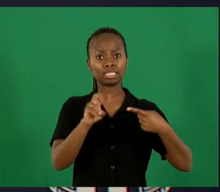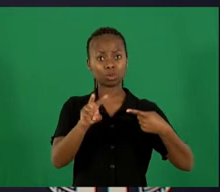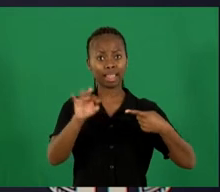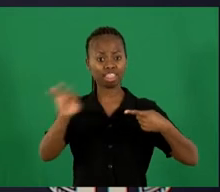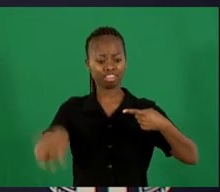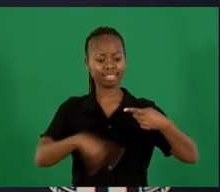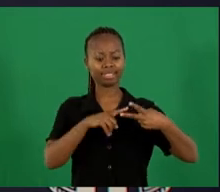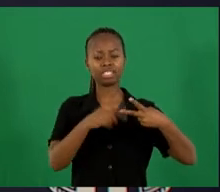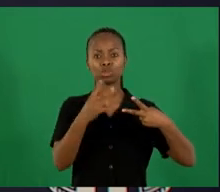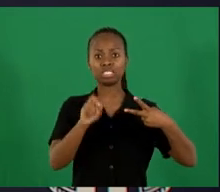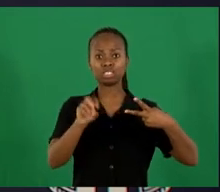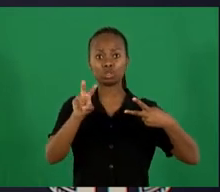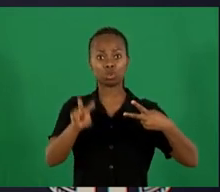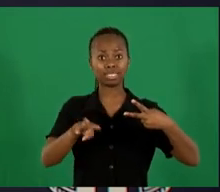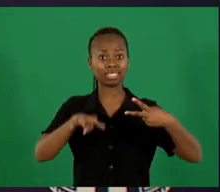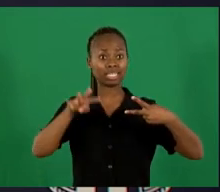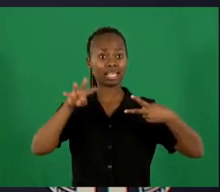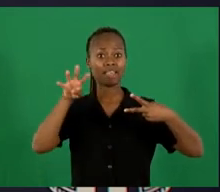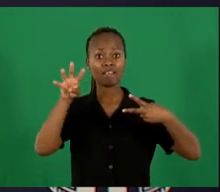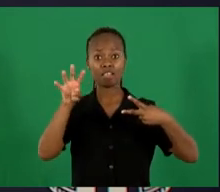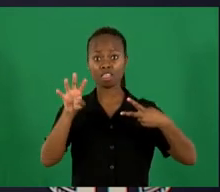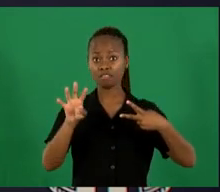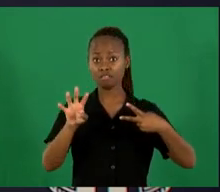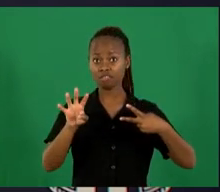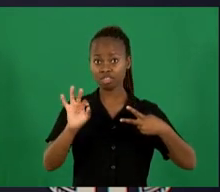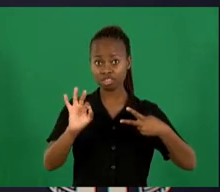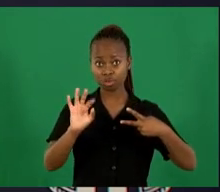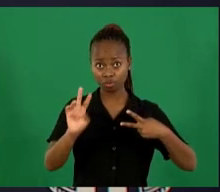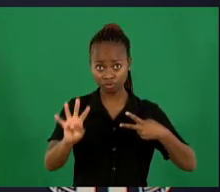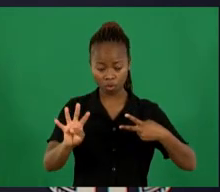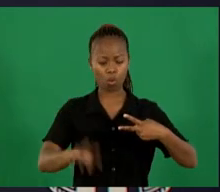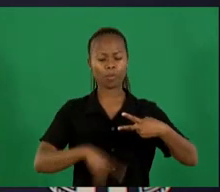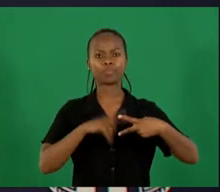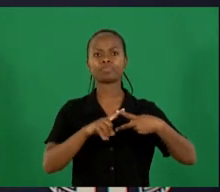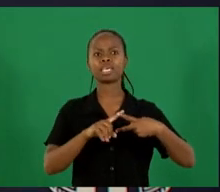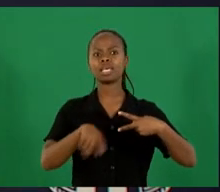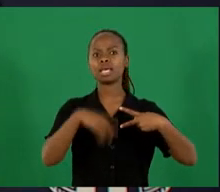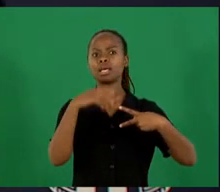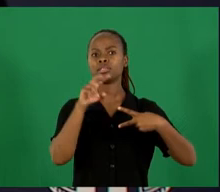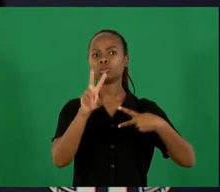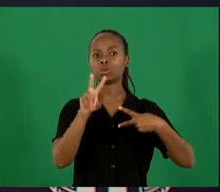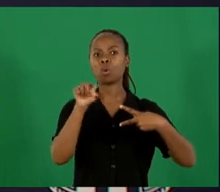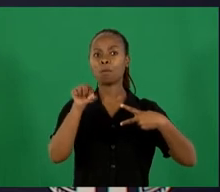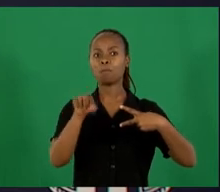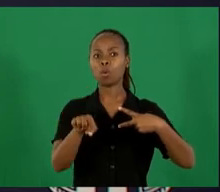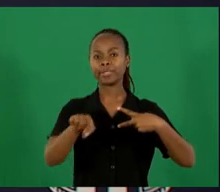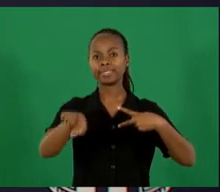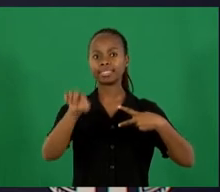and 4.4% in 2024.